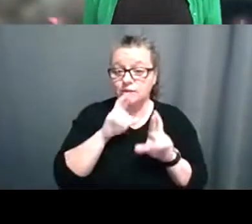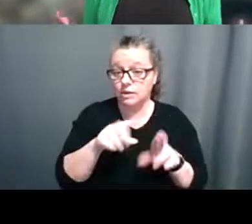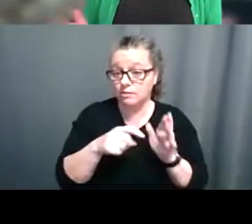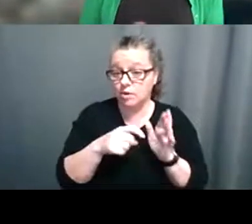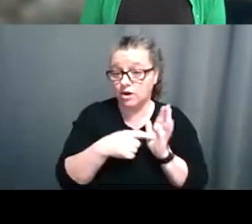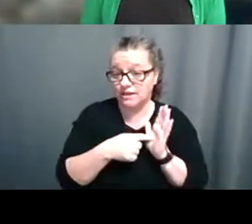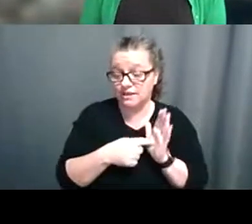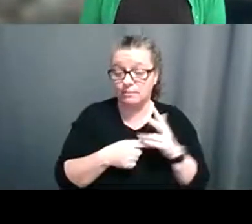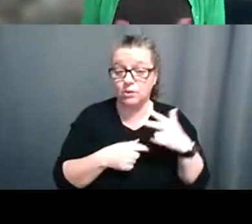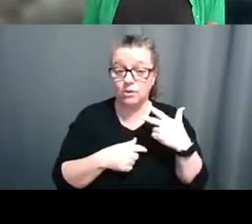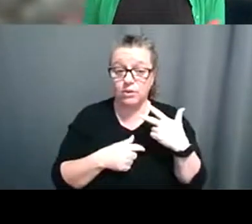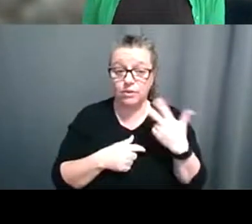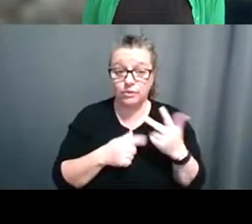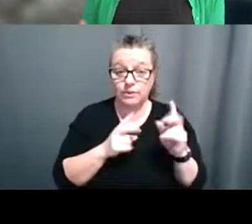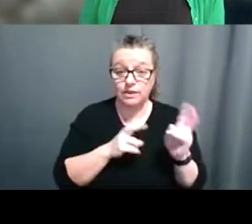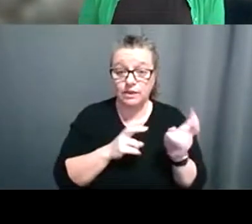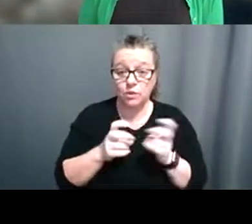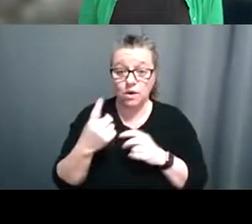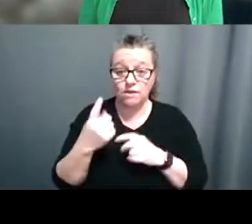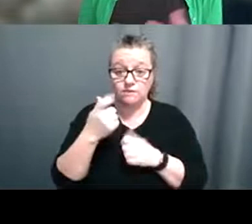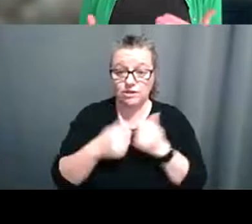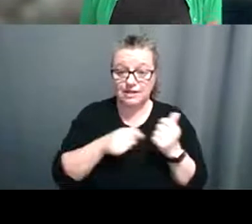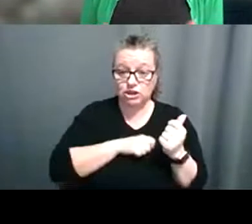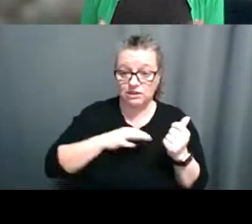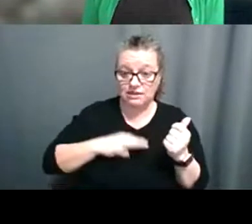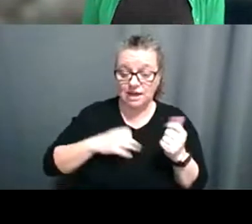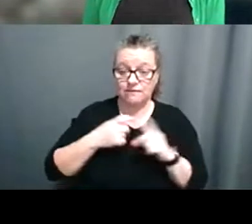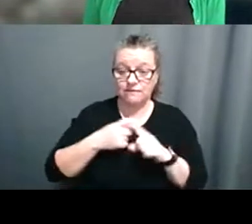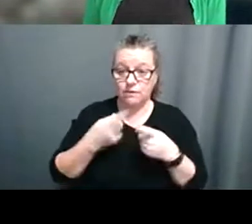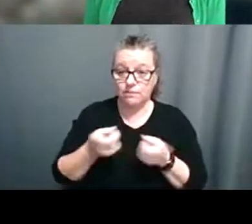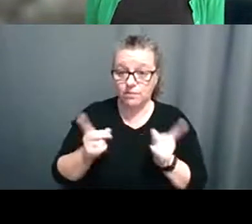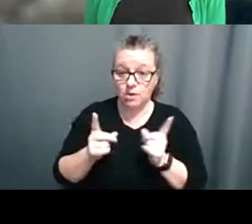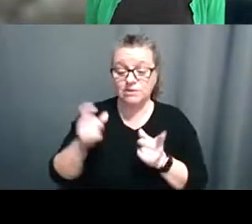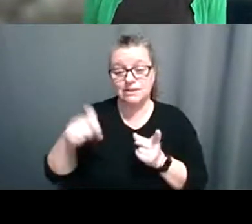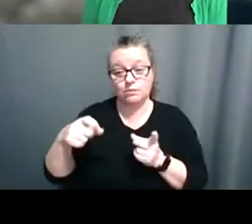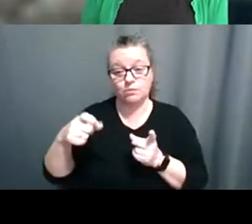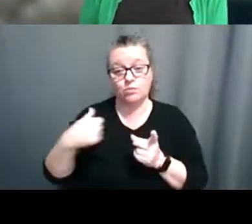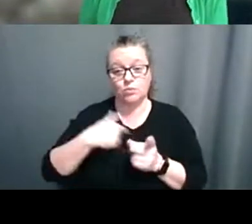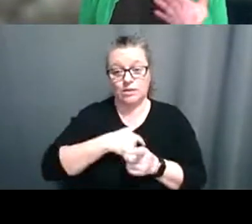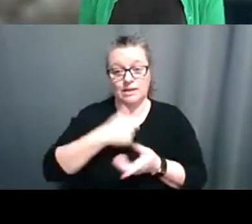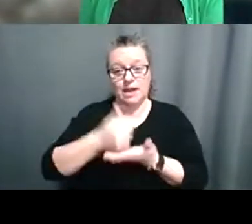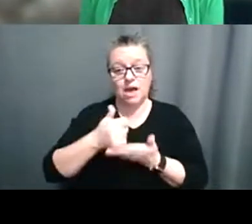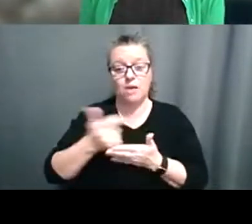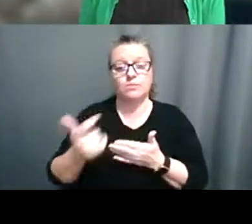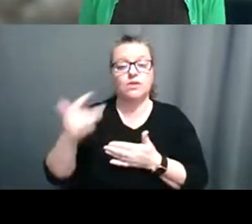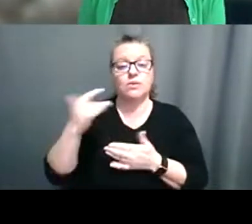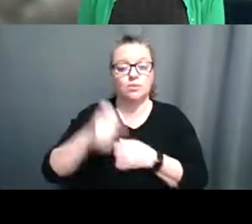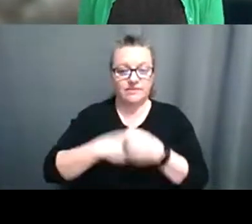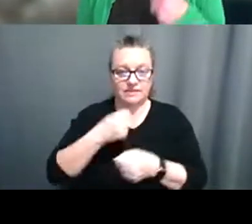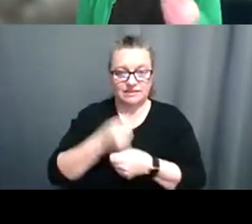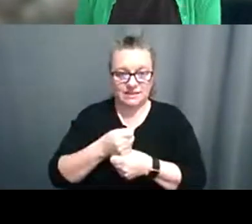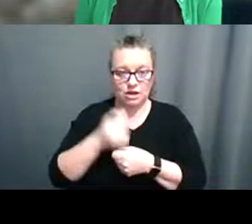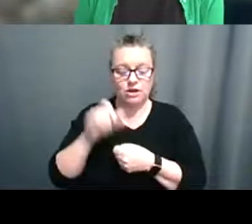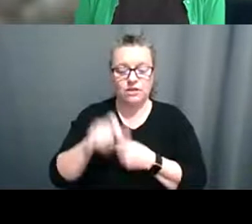3 quotes, one for each staff from those whom we helped the previous year. It really adds